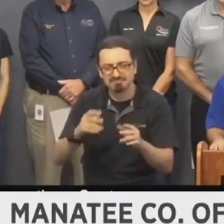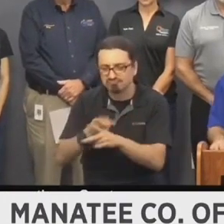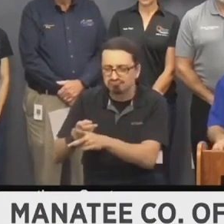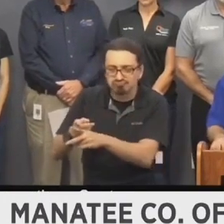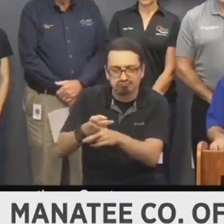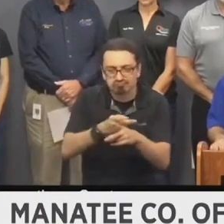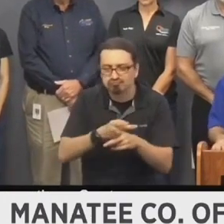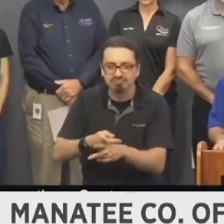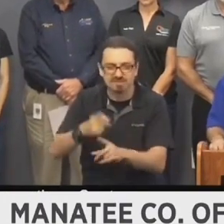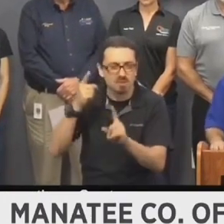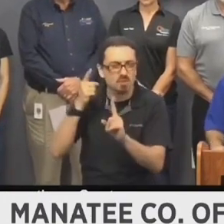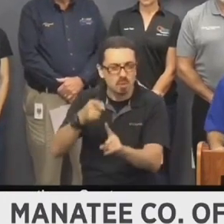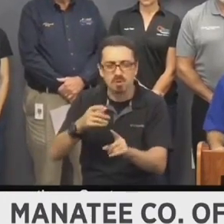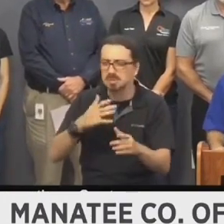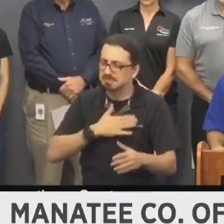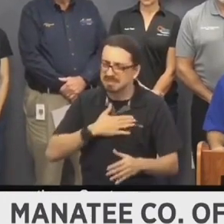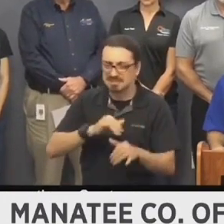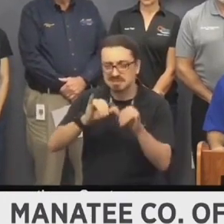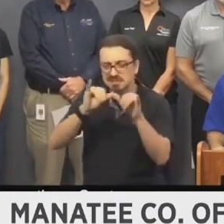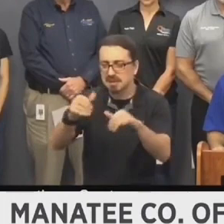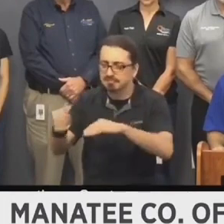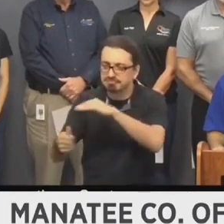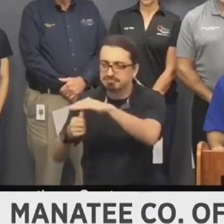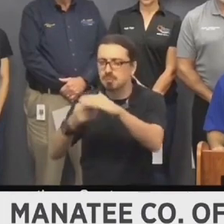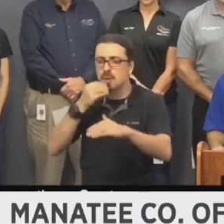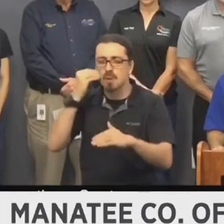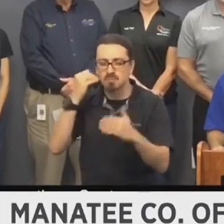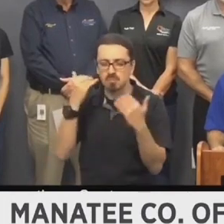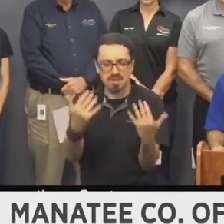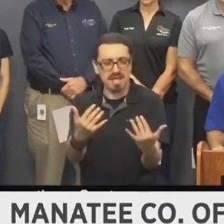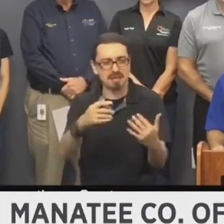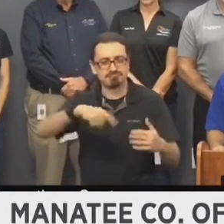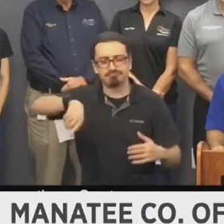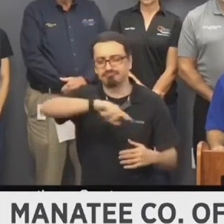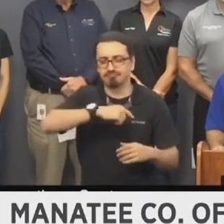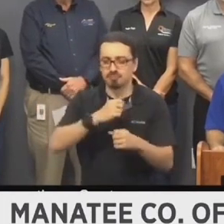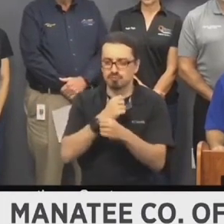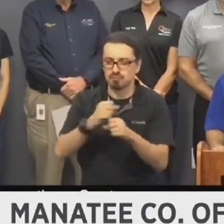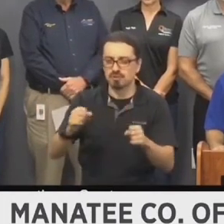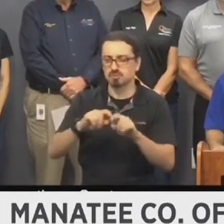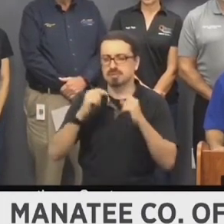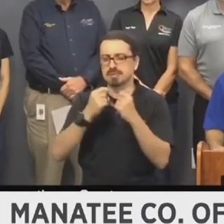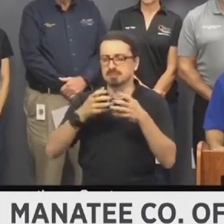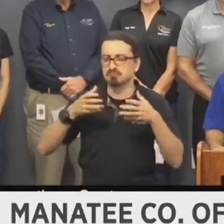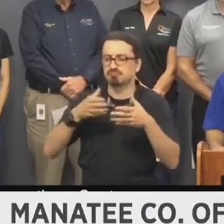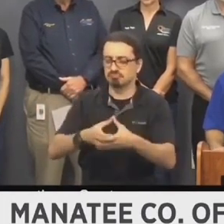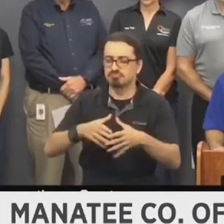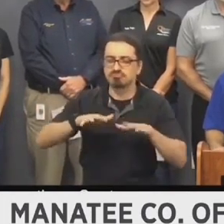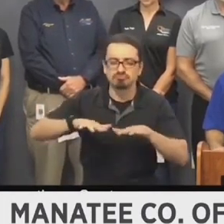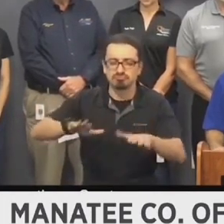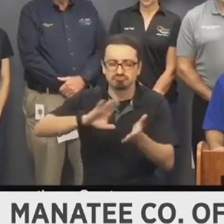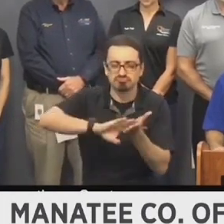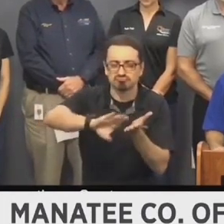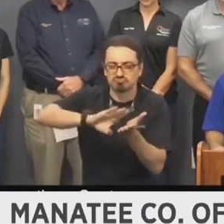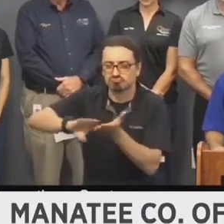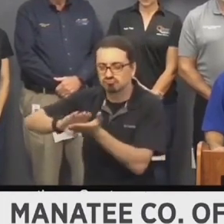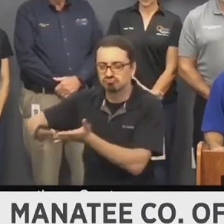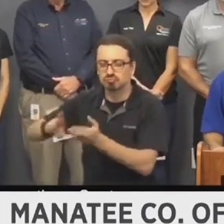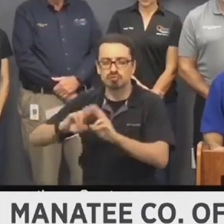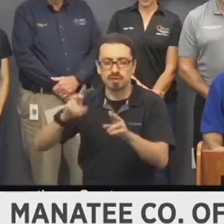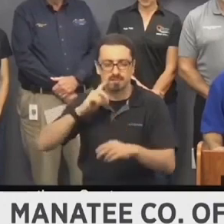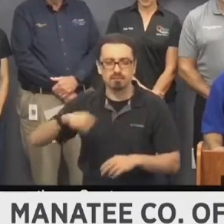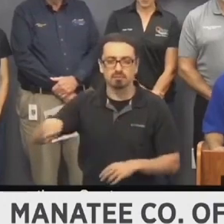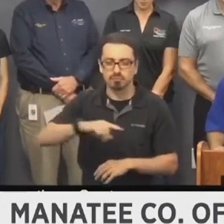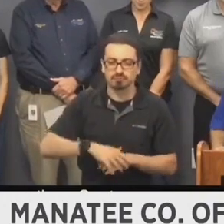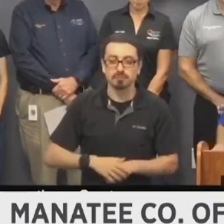so that we can restore power and restore the county to its full operating level as soon as humanly possible. So with that, I'll turn things over to our Public Safety